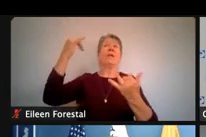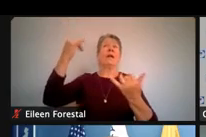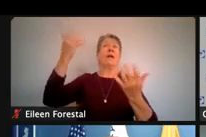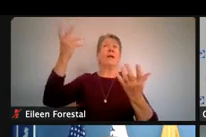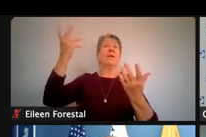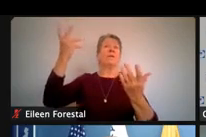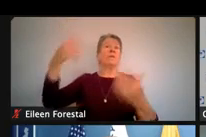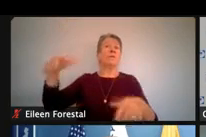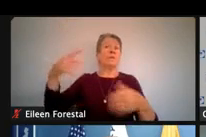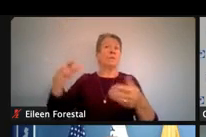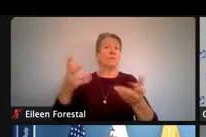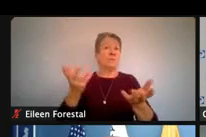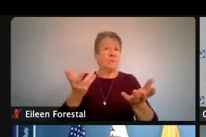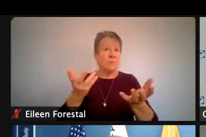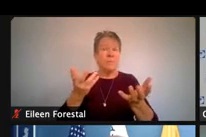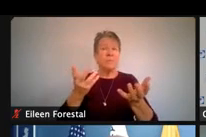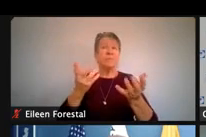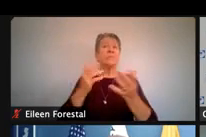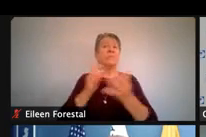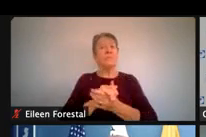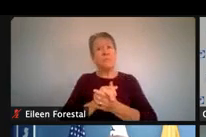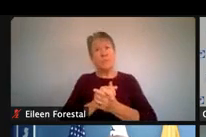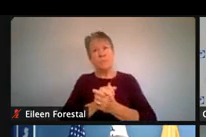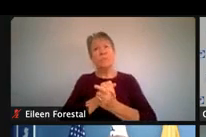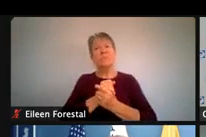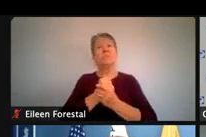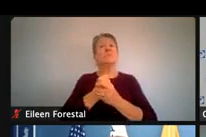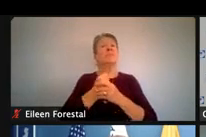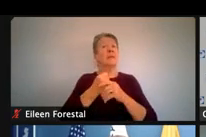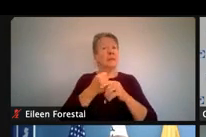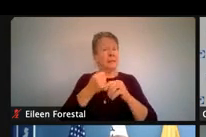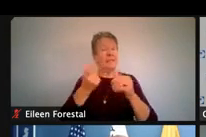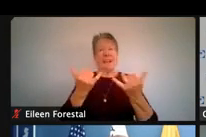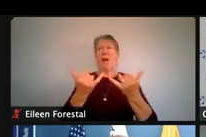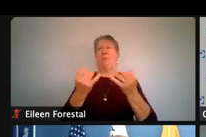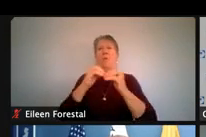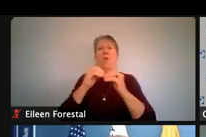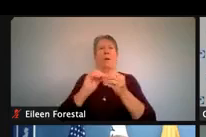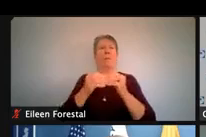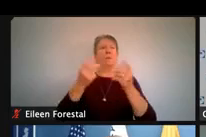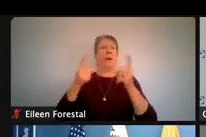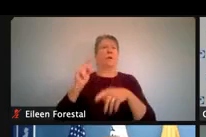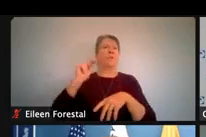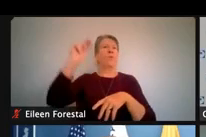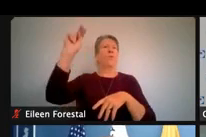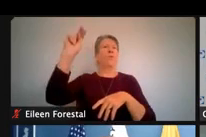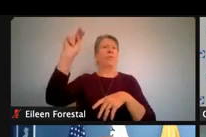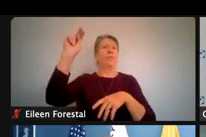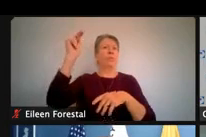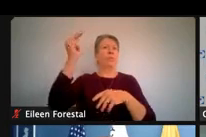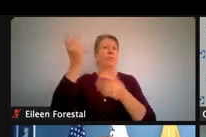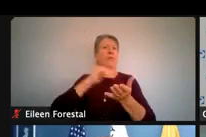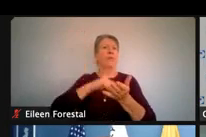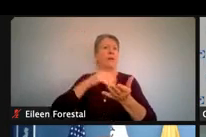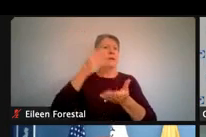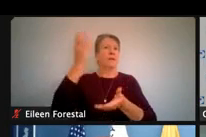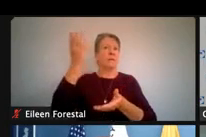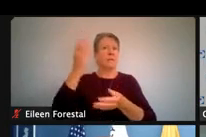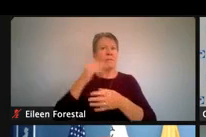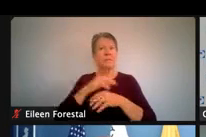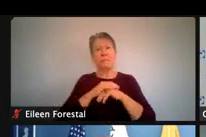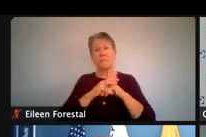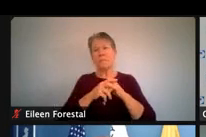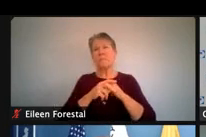are the big numbers. Thank you for that. Pat, what do you got in terms of compliance? Anything, by the way, on